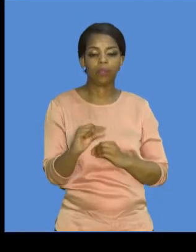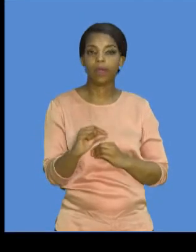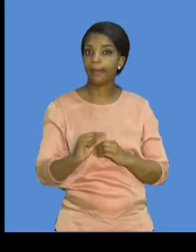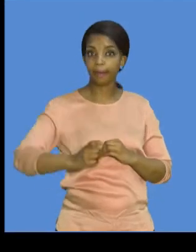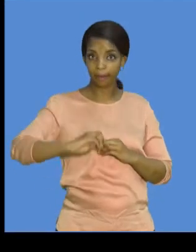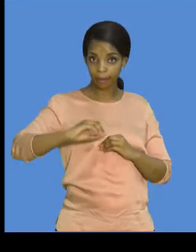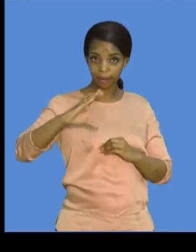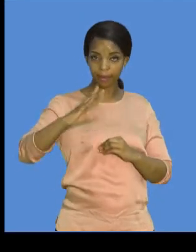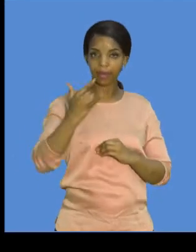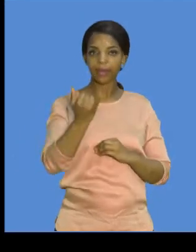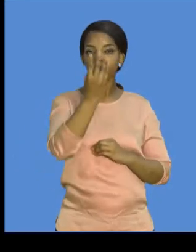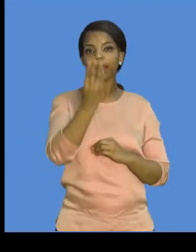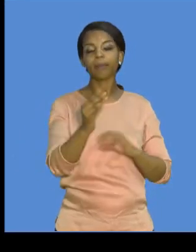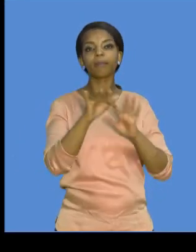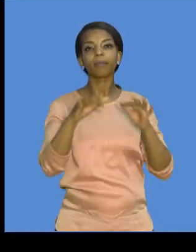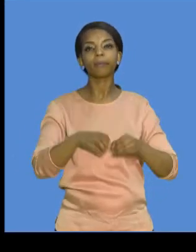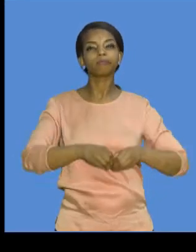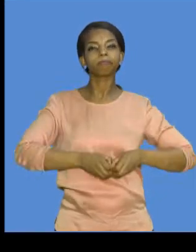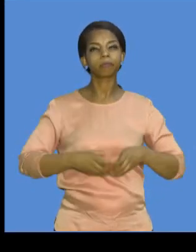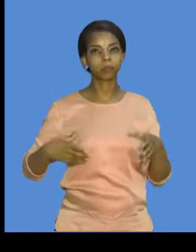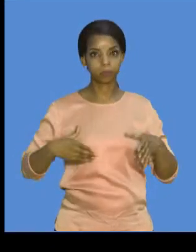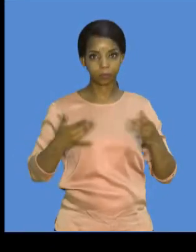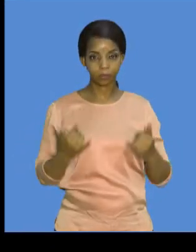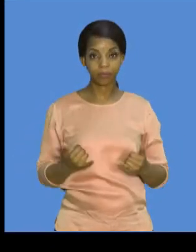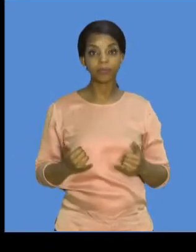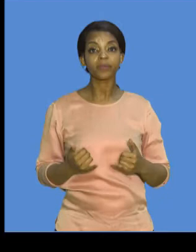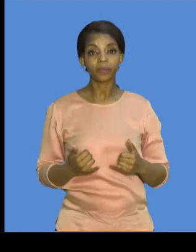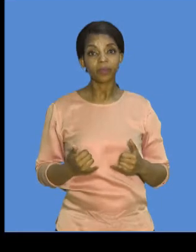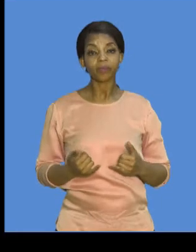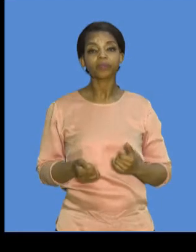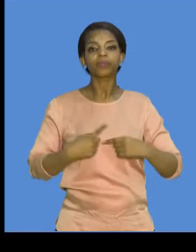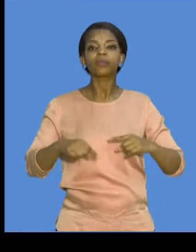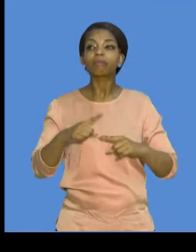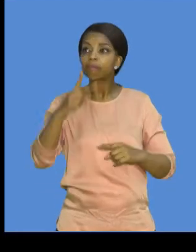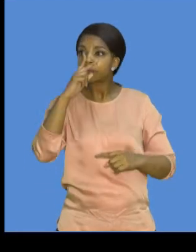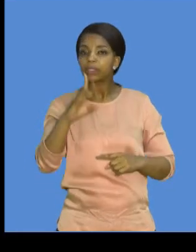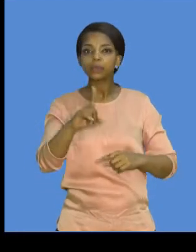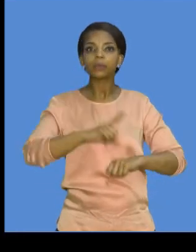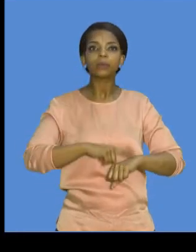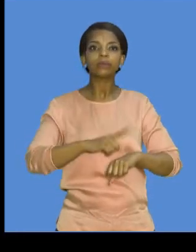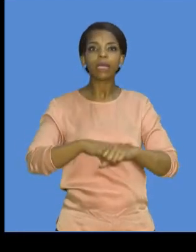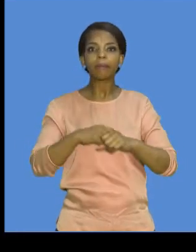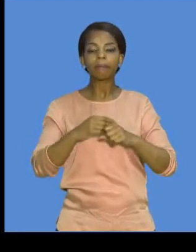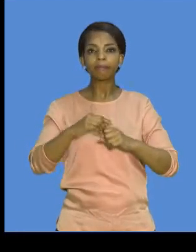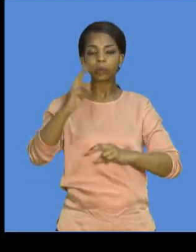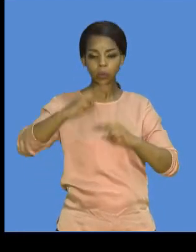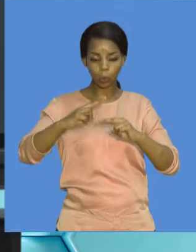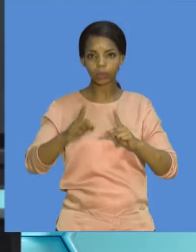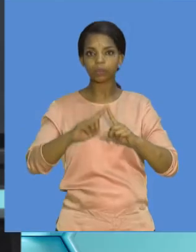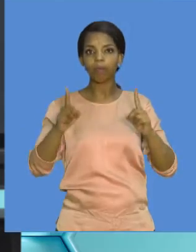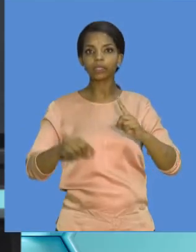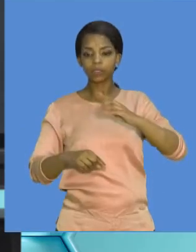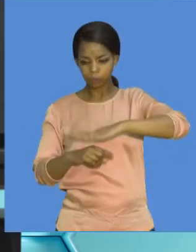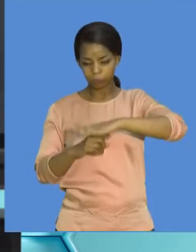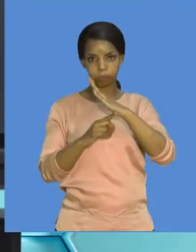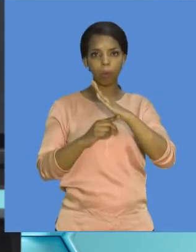that now for us to have a big change, the time is a bit smaller. So what does this mean? It means when